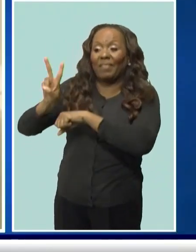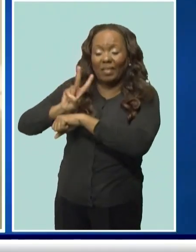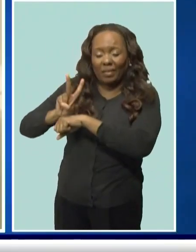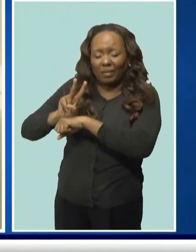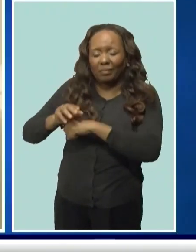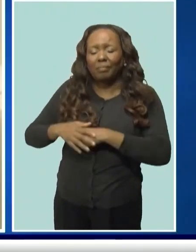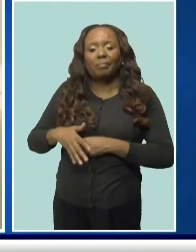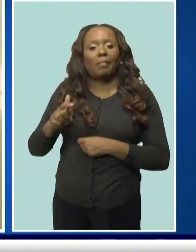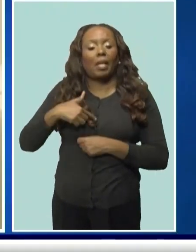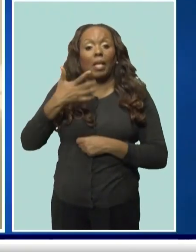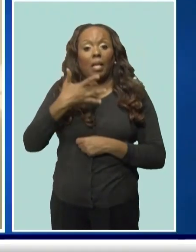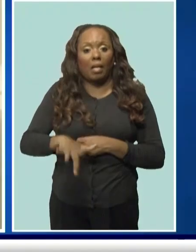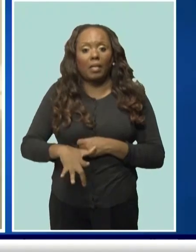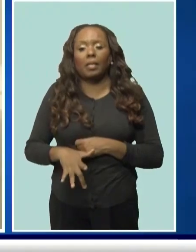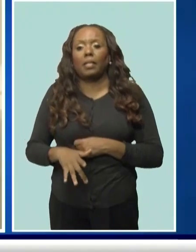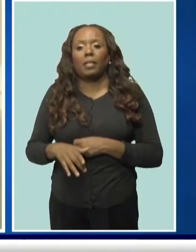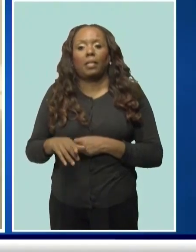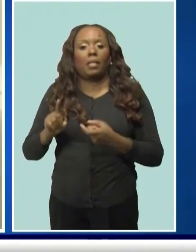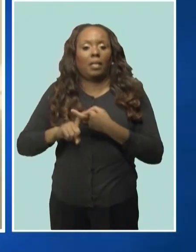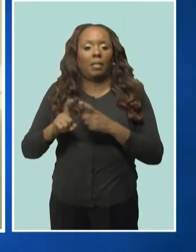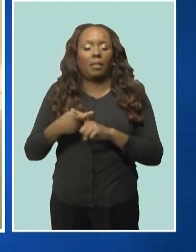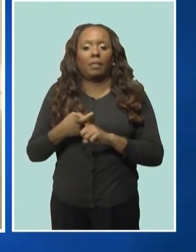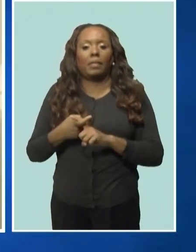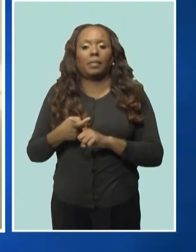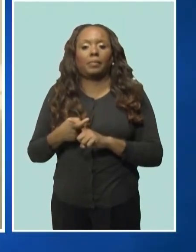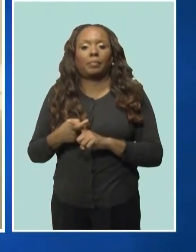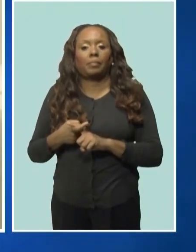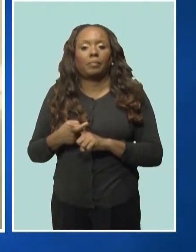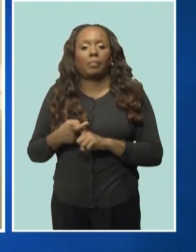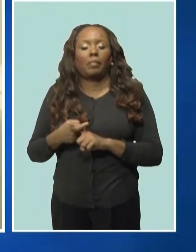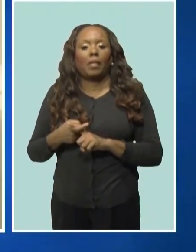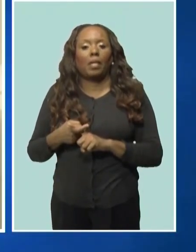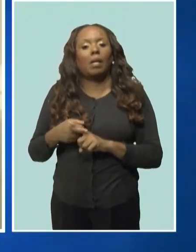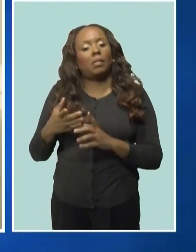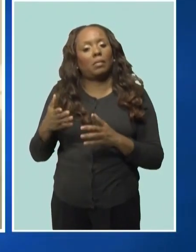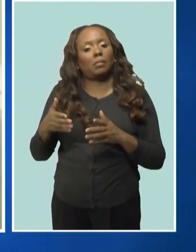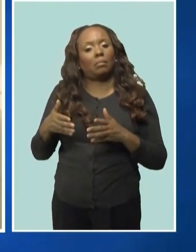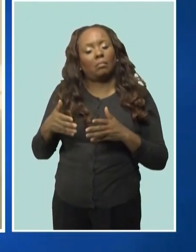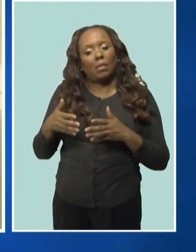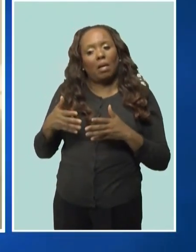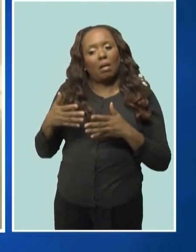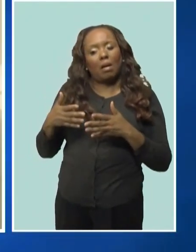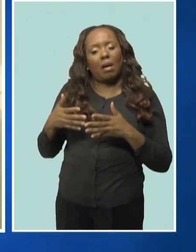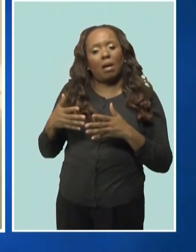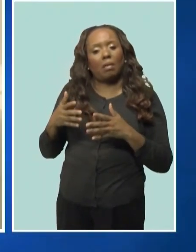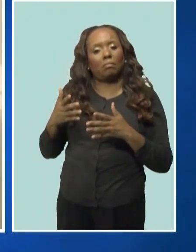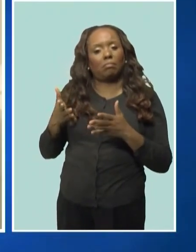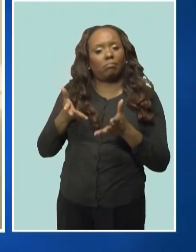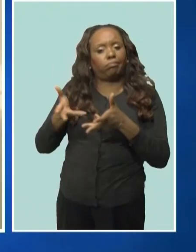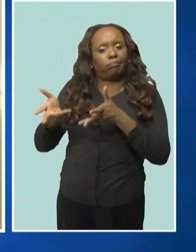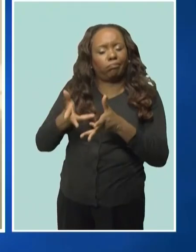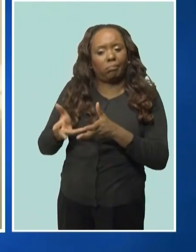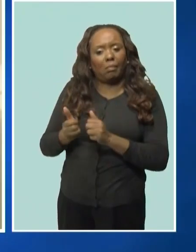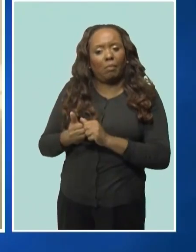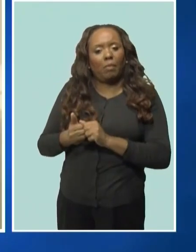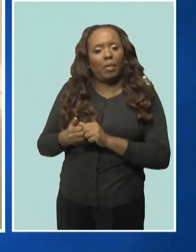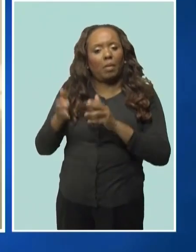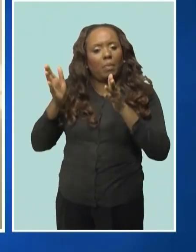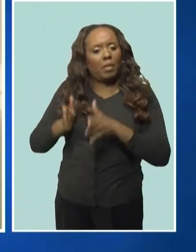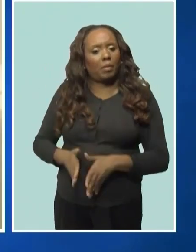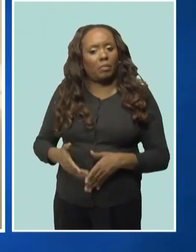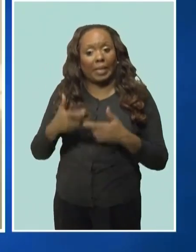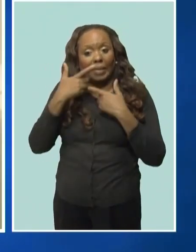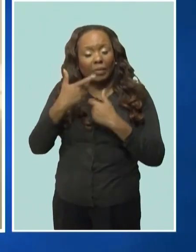me out to a funeral home who actually would be glad for me to send these customized pieces down to them. So that's a connection they're looking